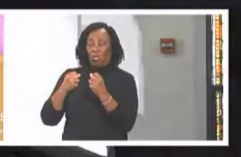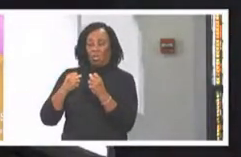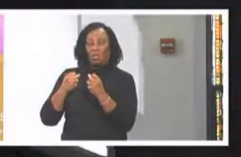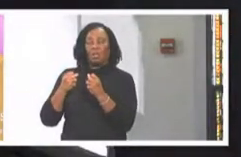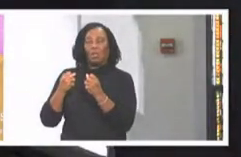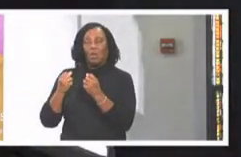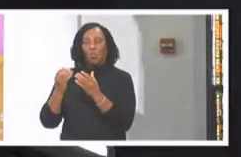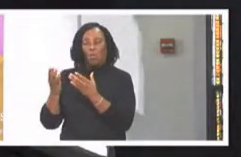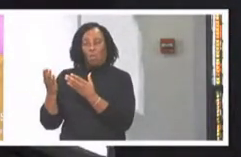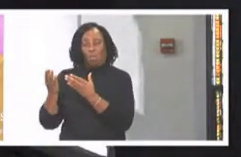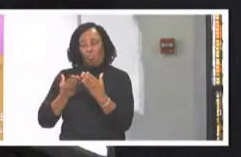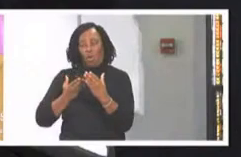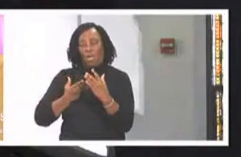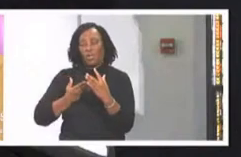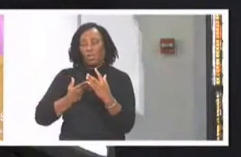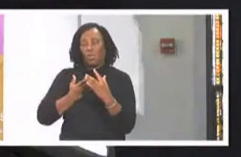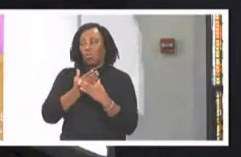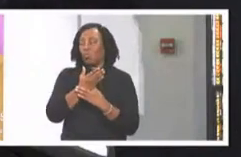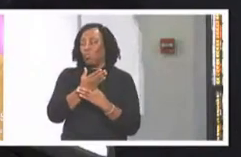us through.